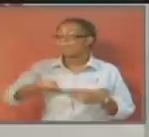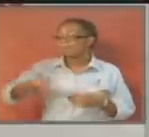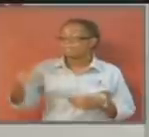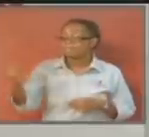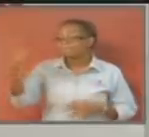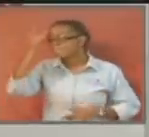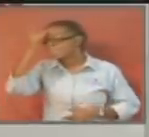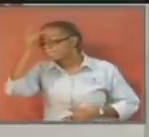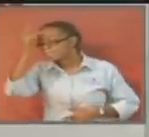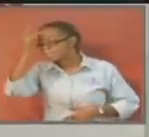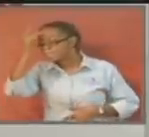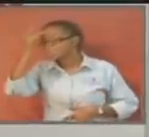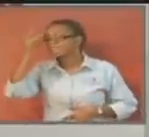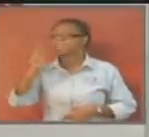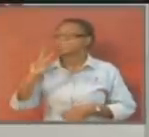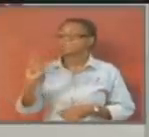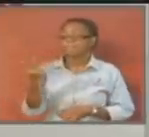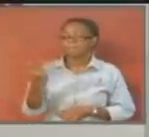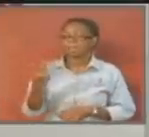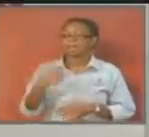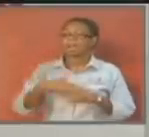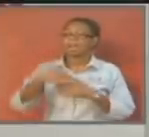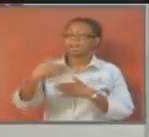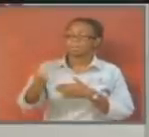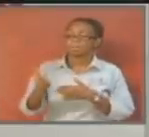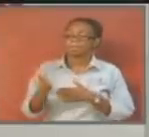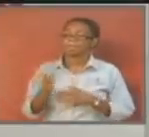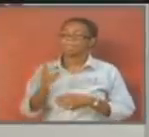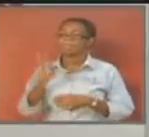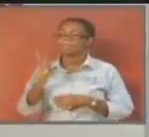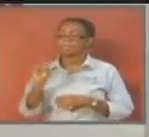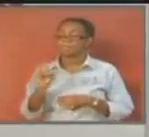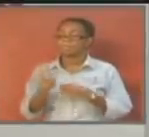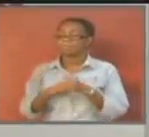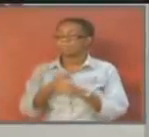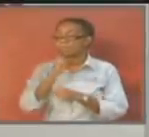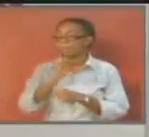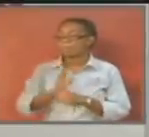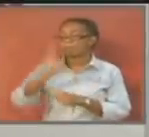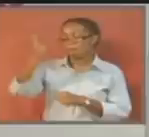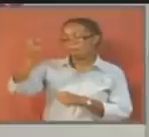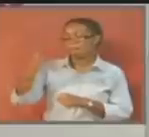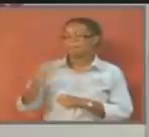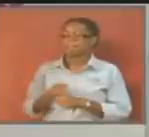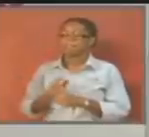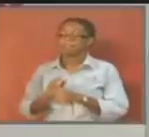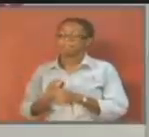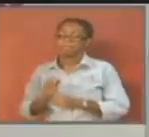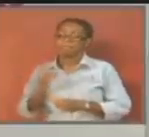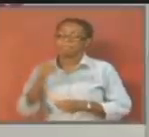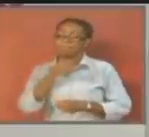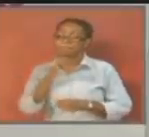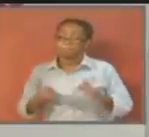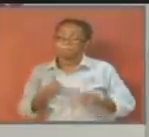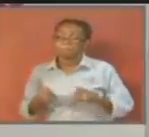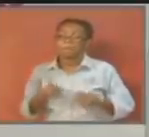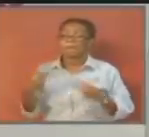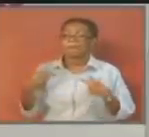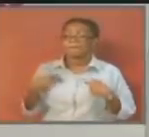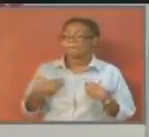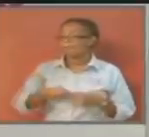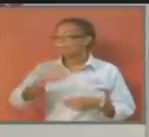ensure that we do the crowd control. So we have beefed up in terms of our security presence to assist us with crowd